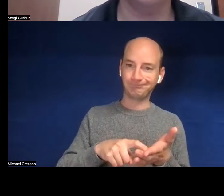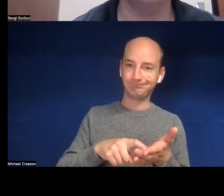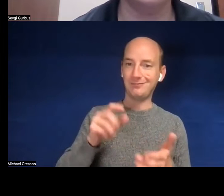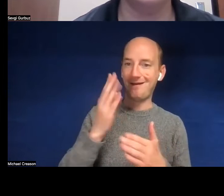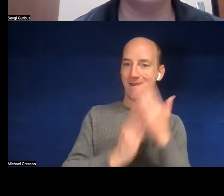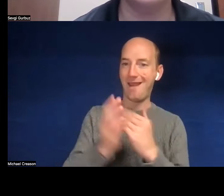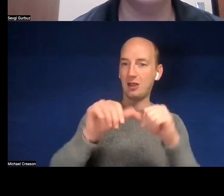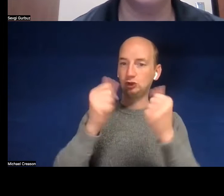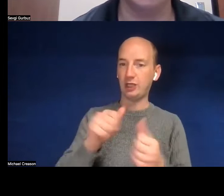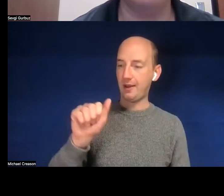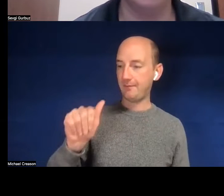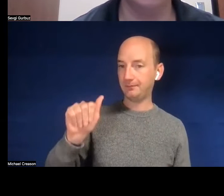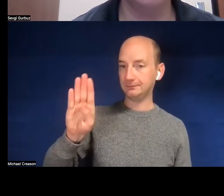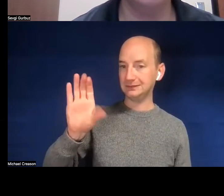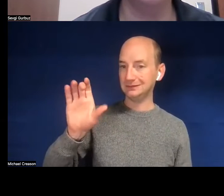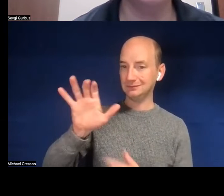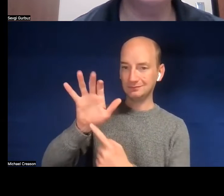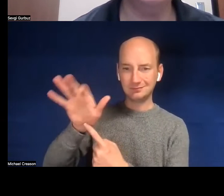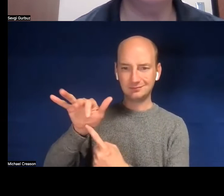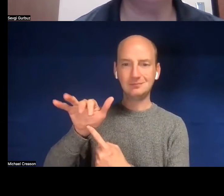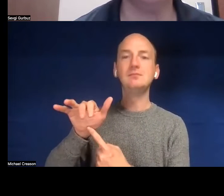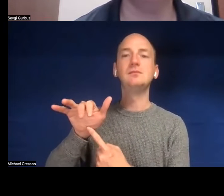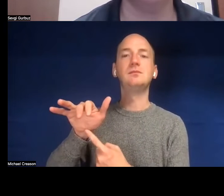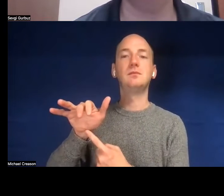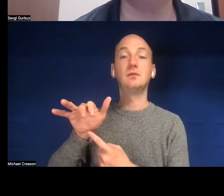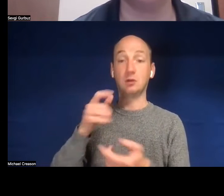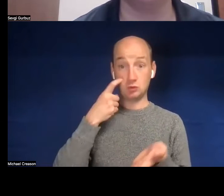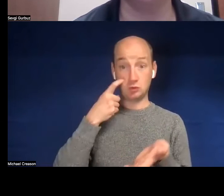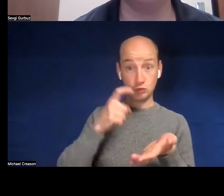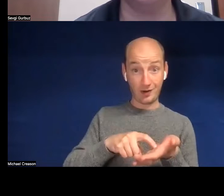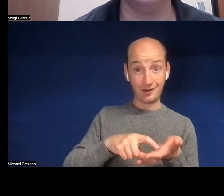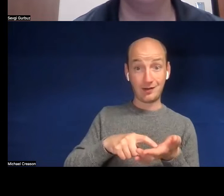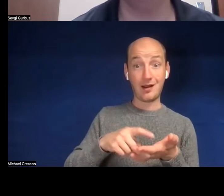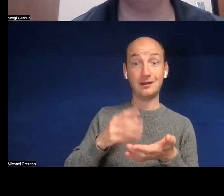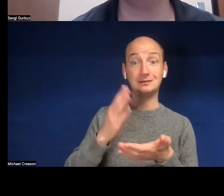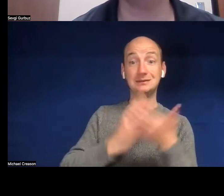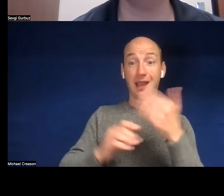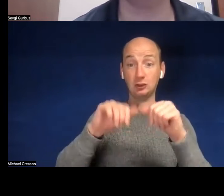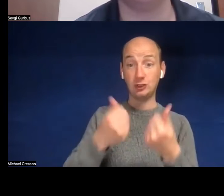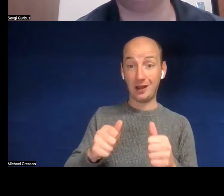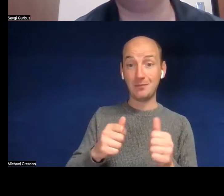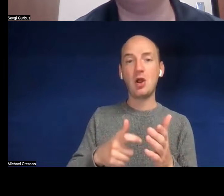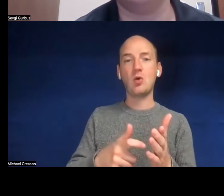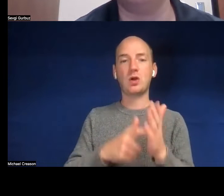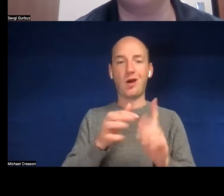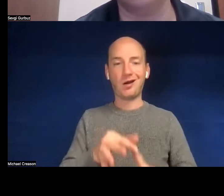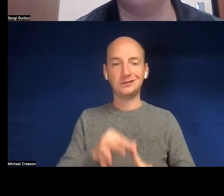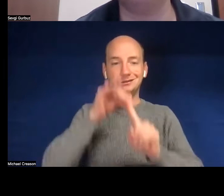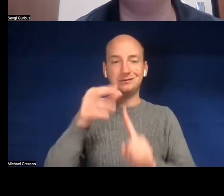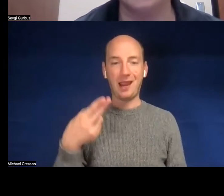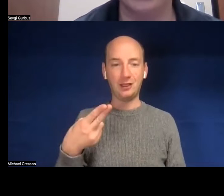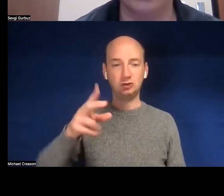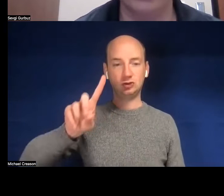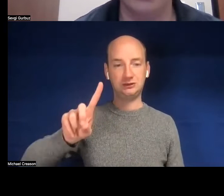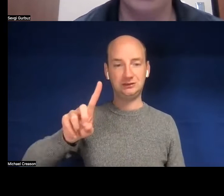And to recognize hand shape, we would really need a lot more resolution than the current devices out on the market